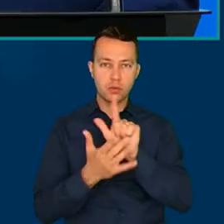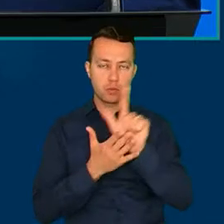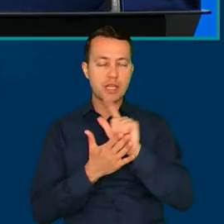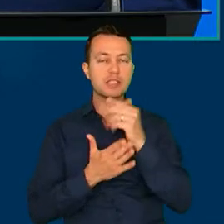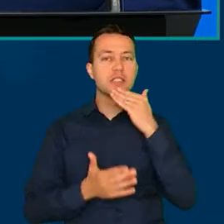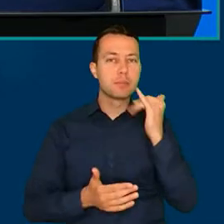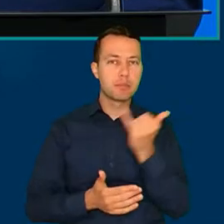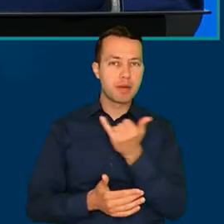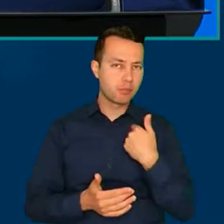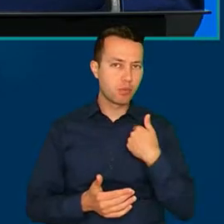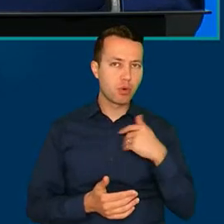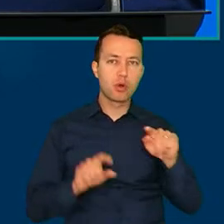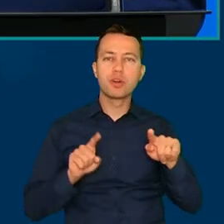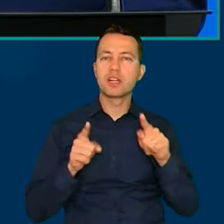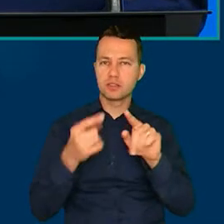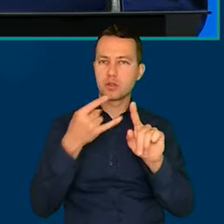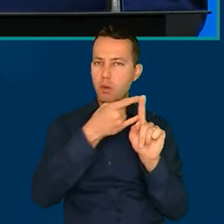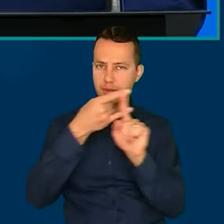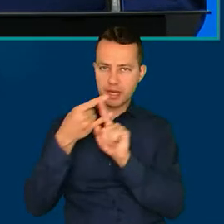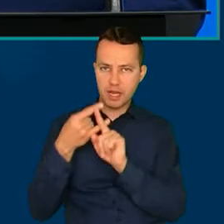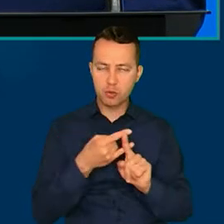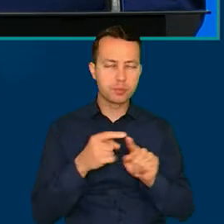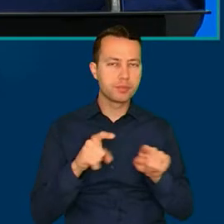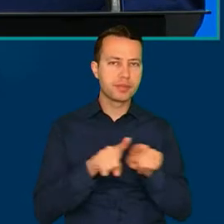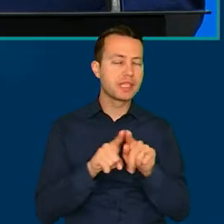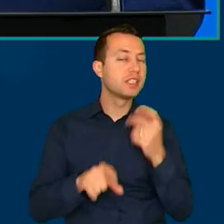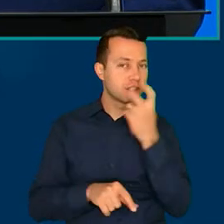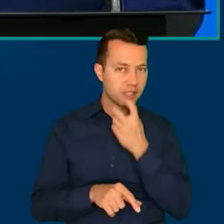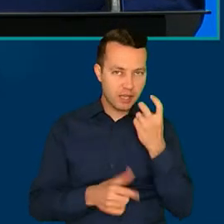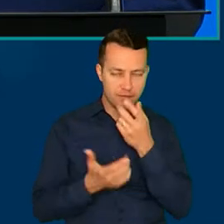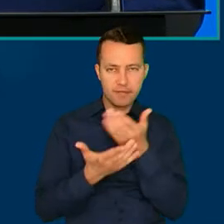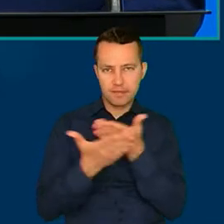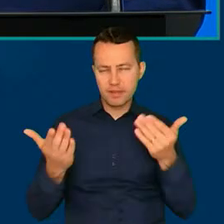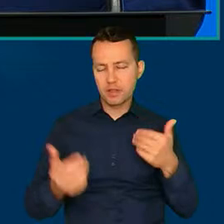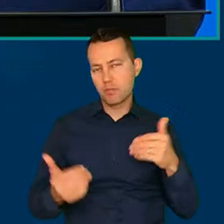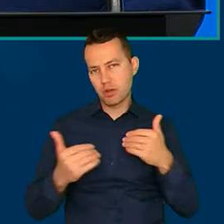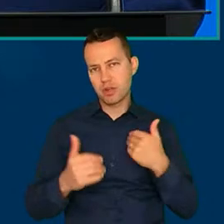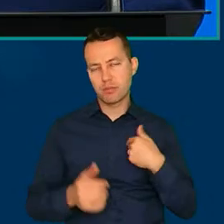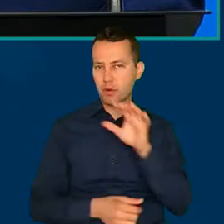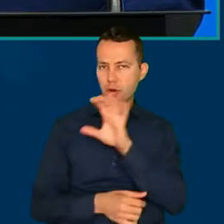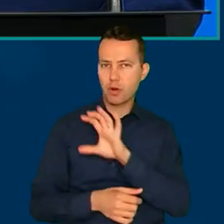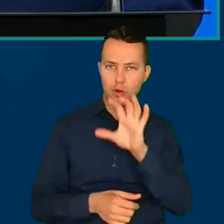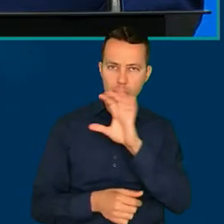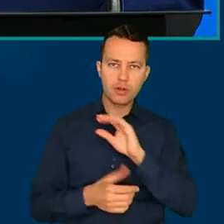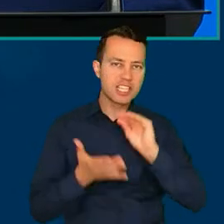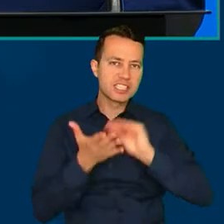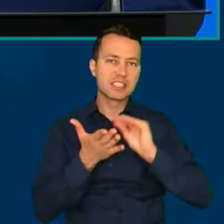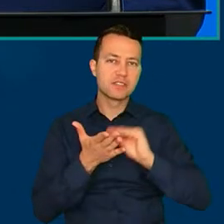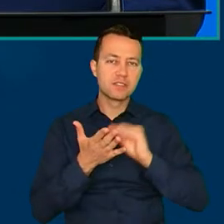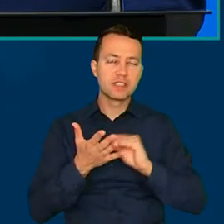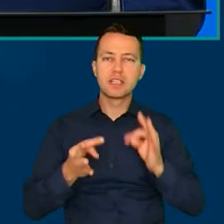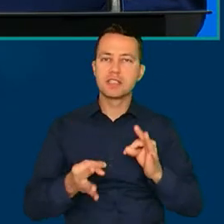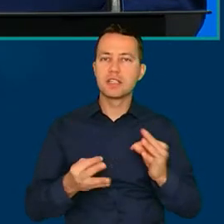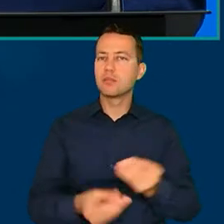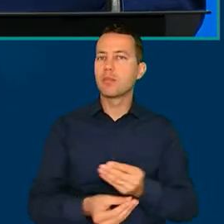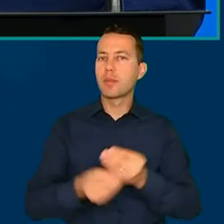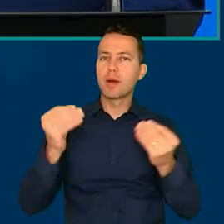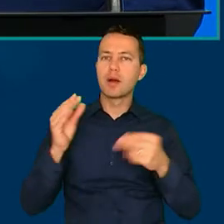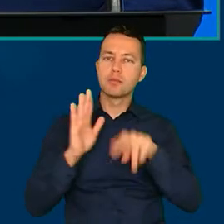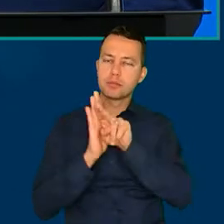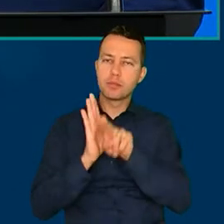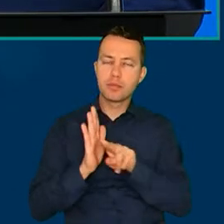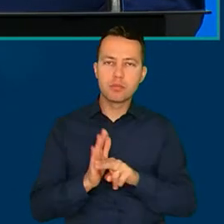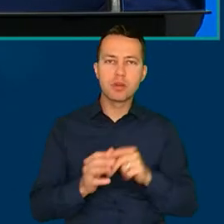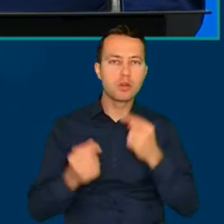organized an interesting webinar about the current trends of development of the standards of